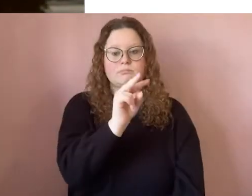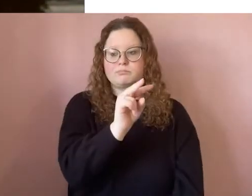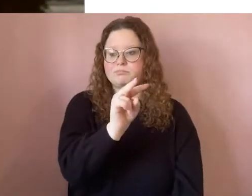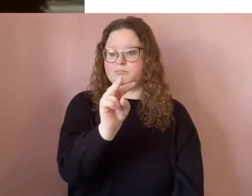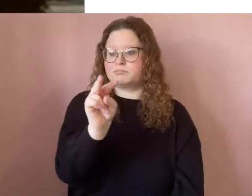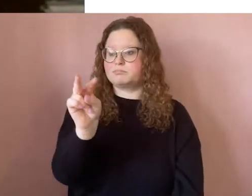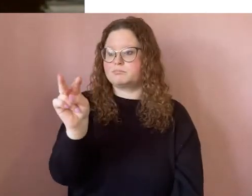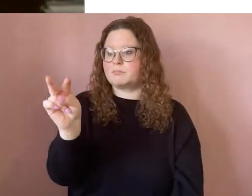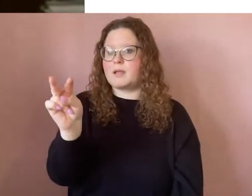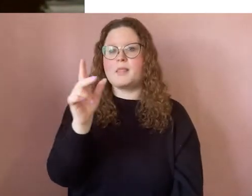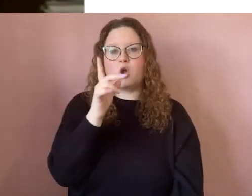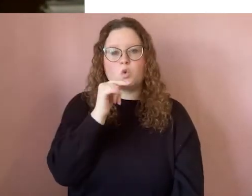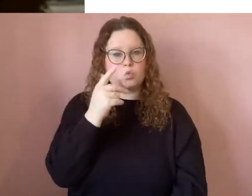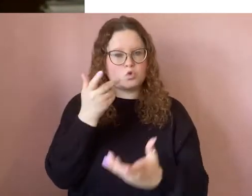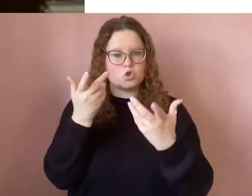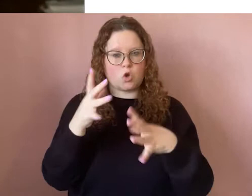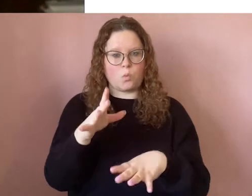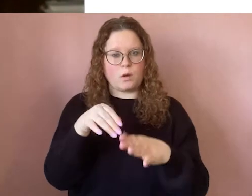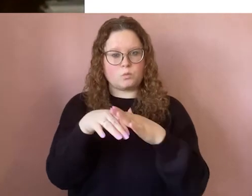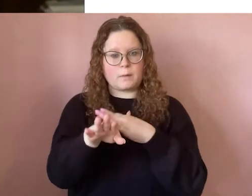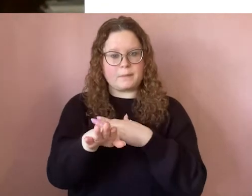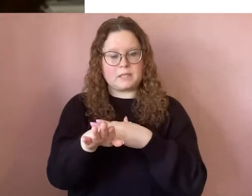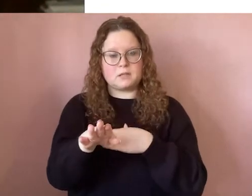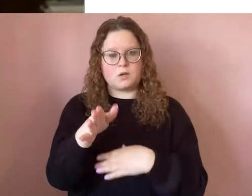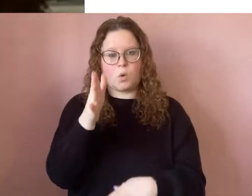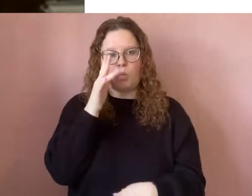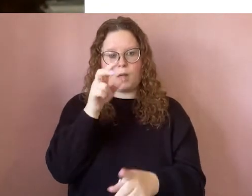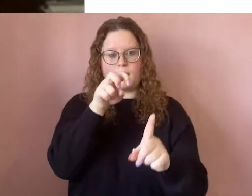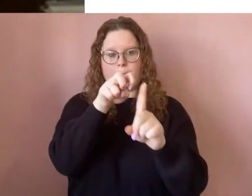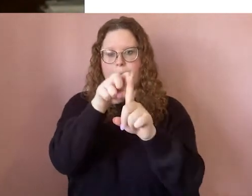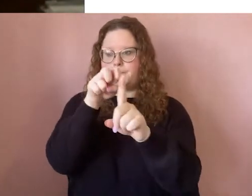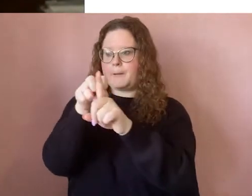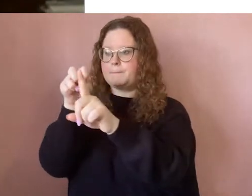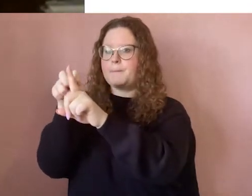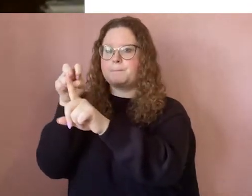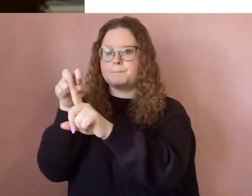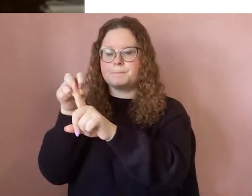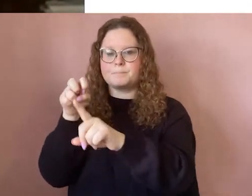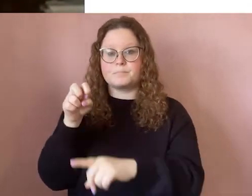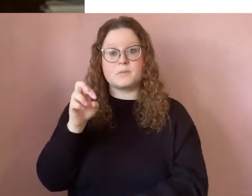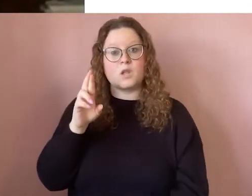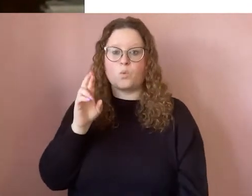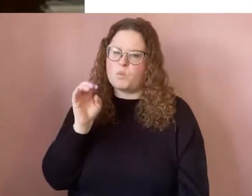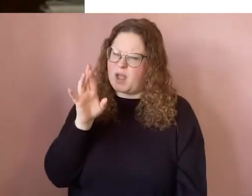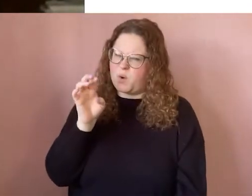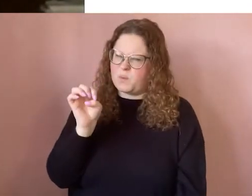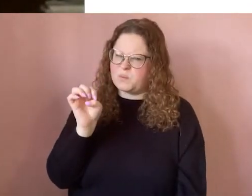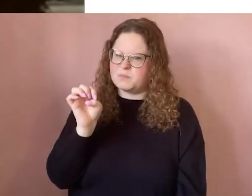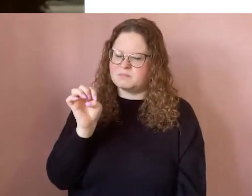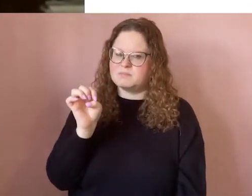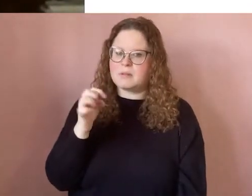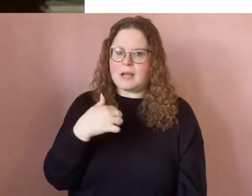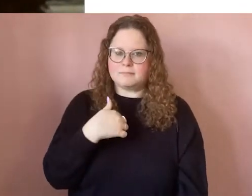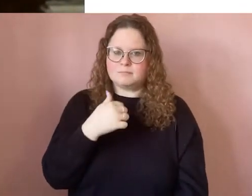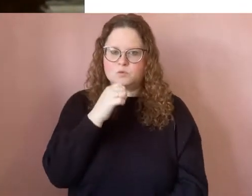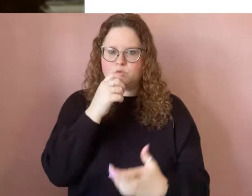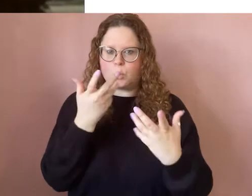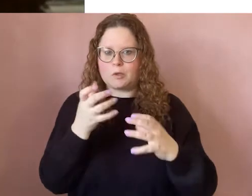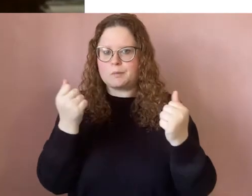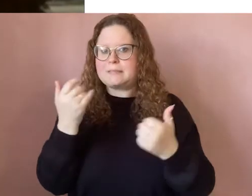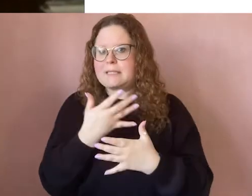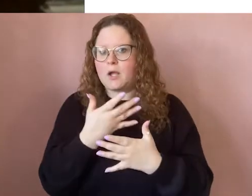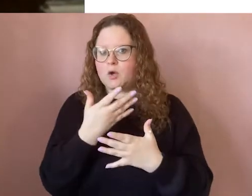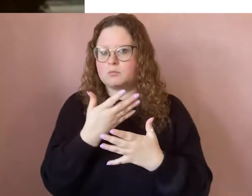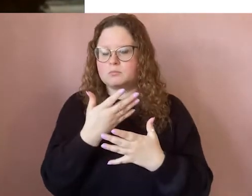to see come through the door. Now, those are rare. I'm not saying they're out there today. I'm saying